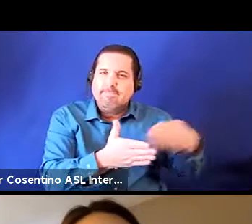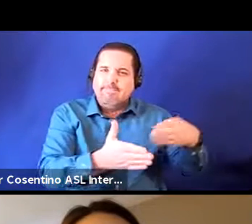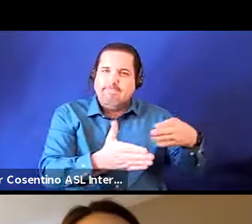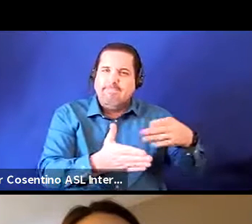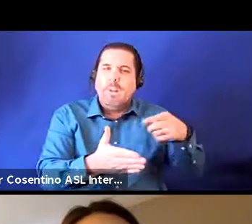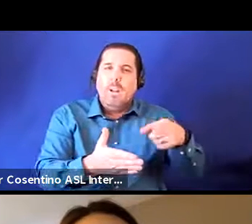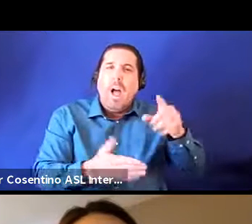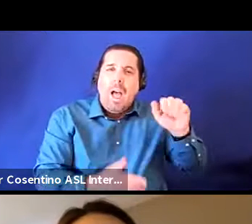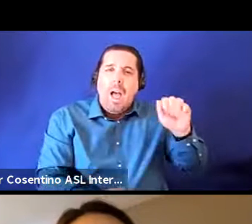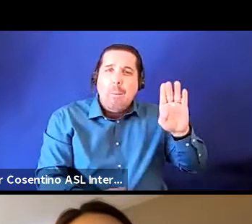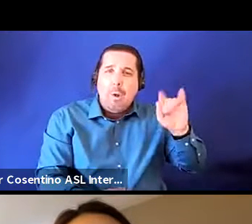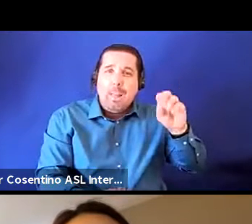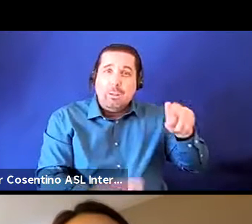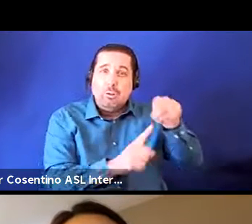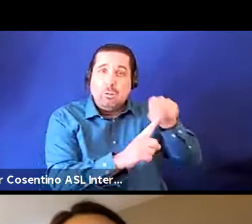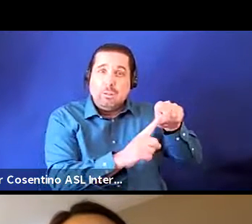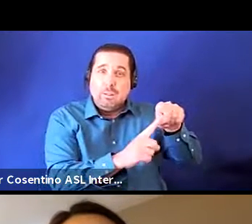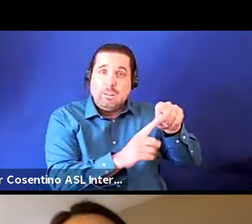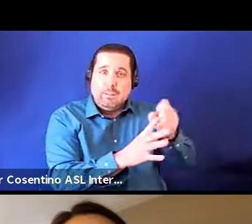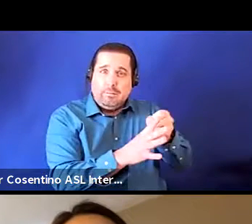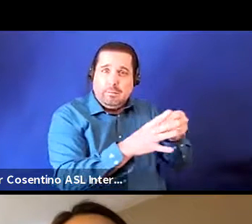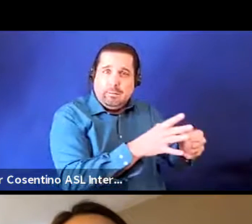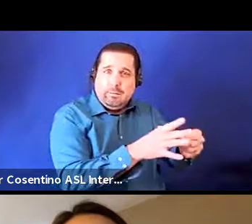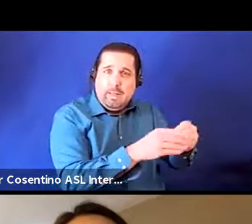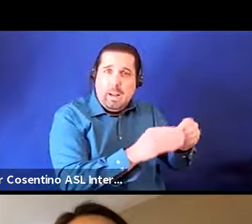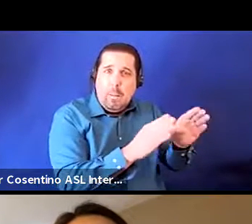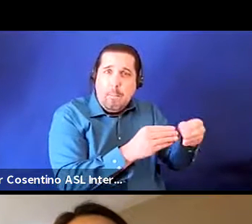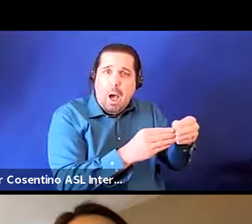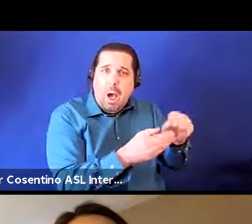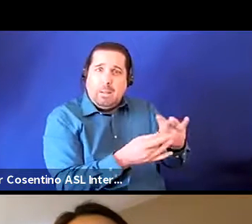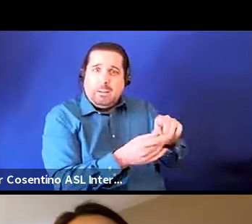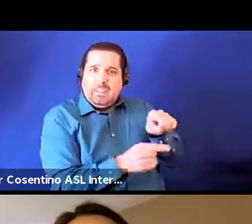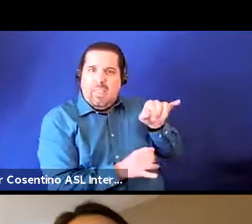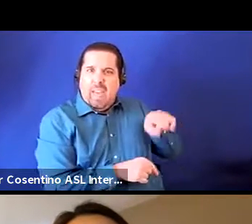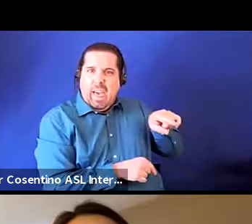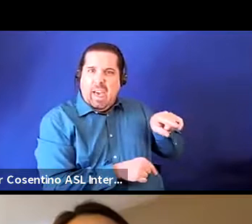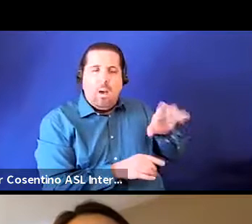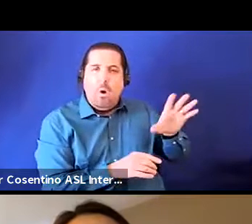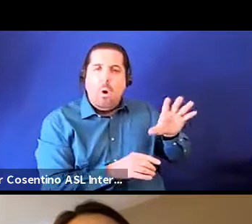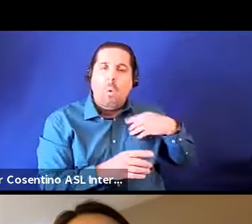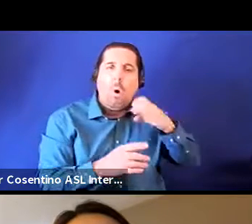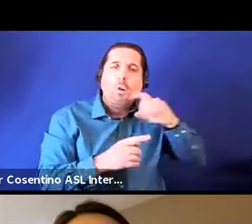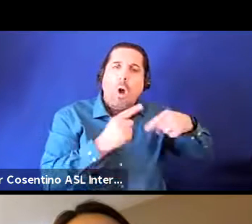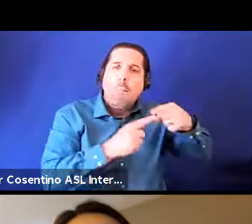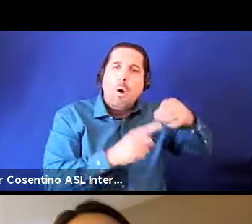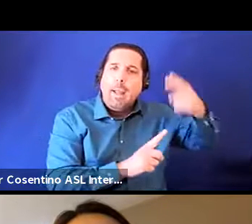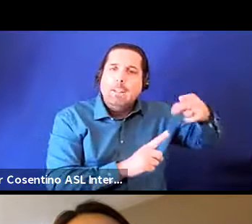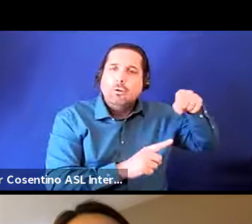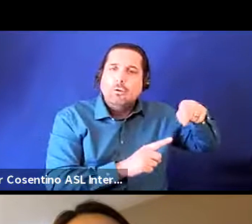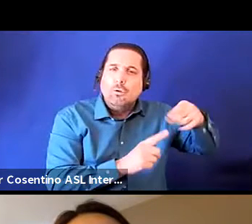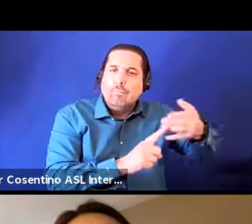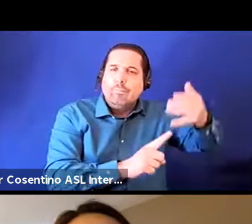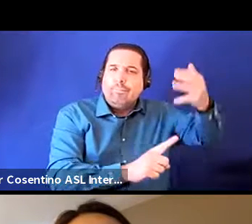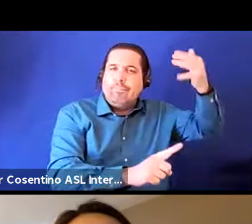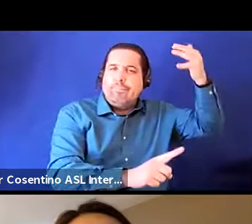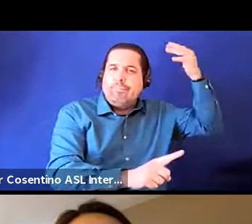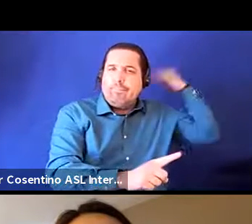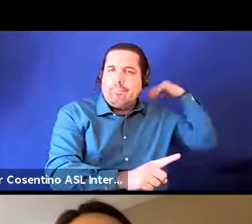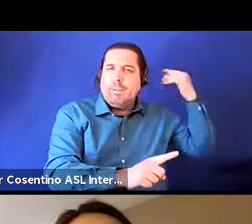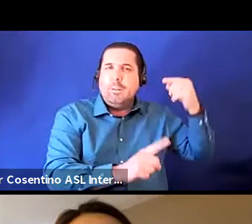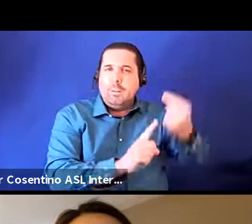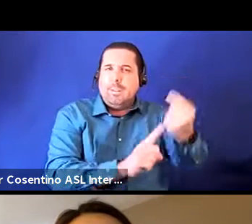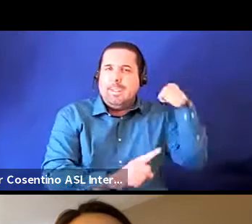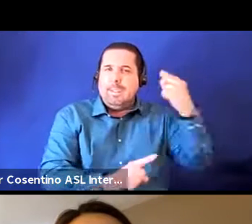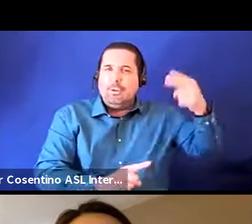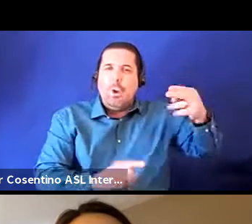put abolition into a box, but I want to put into a history, it is a history that goes back very far. It's often identified with